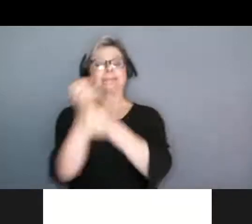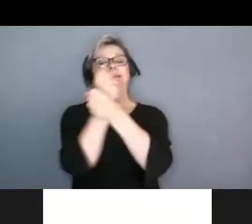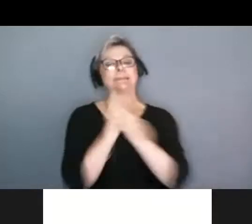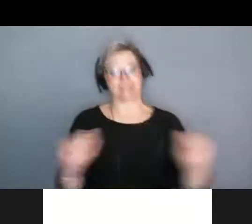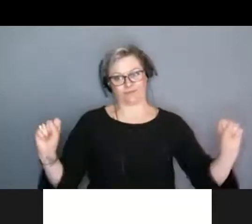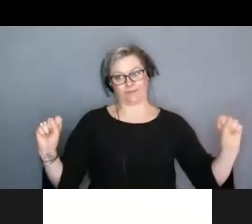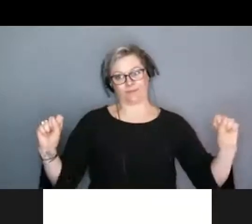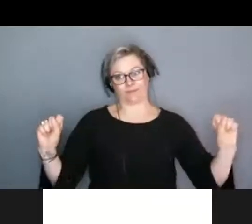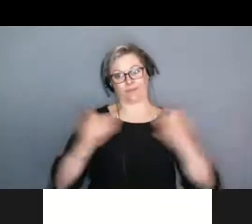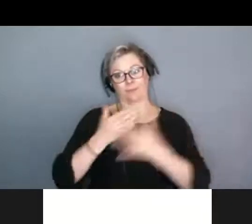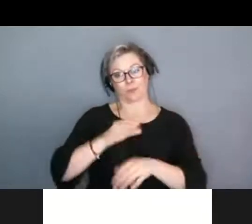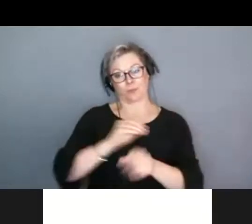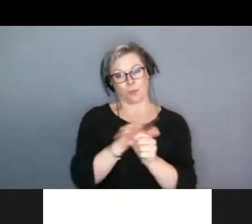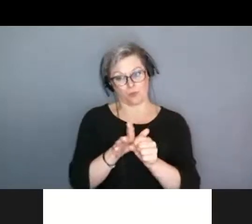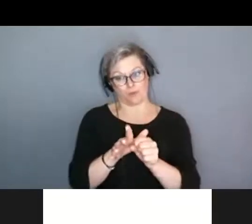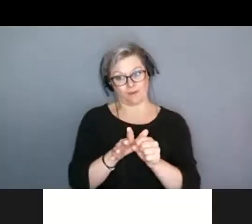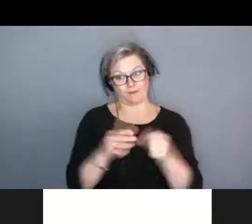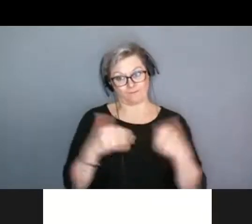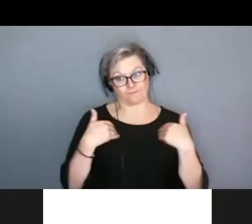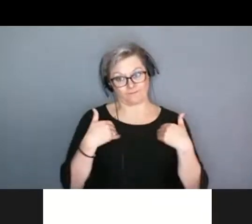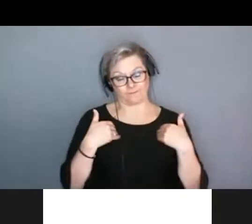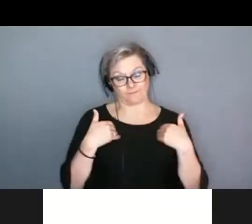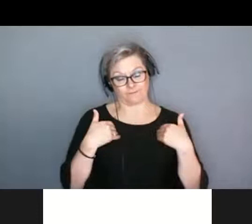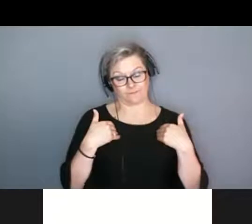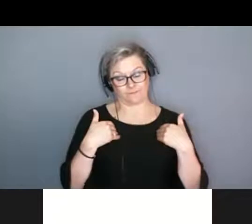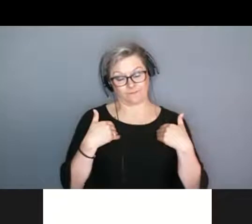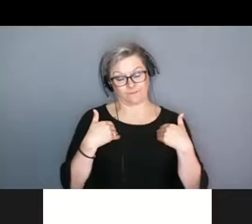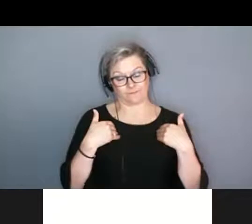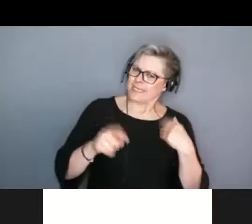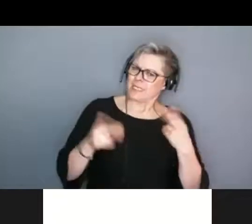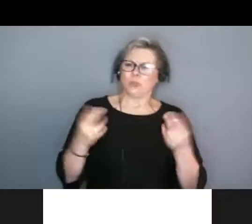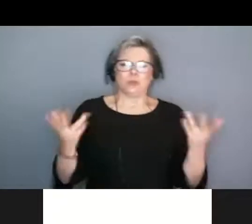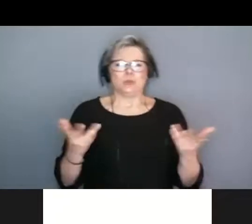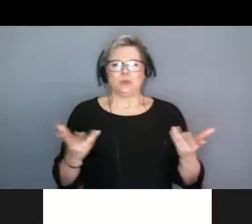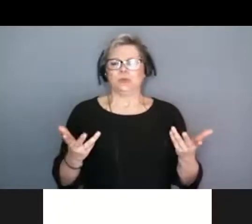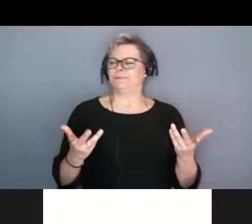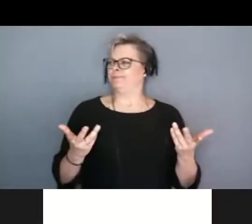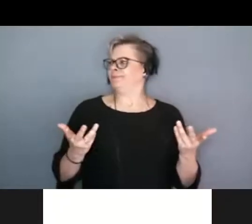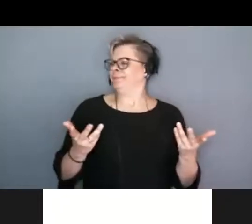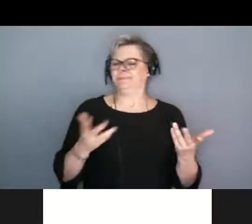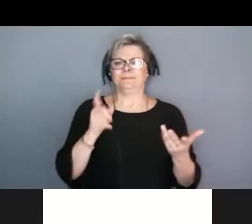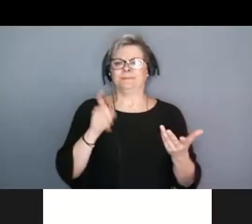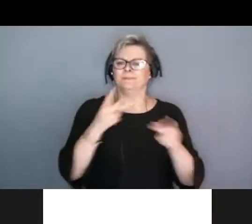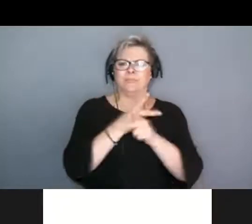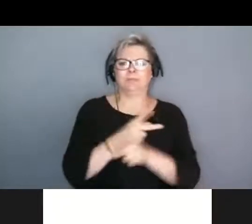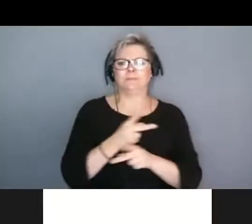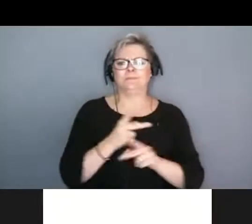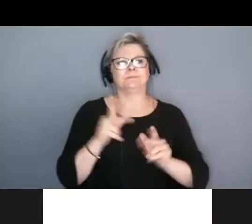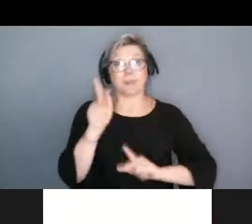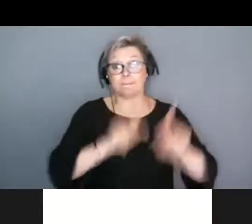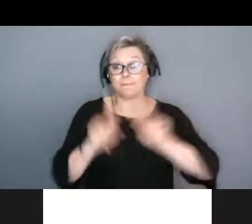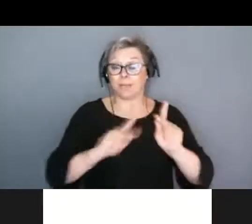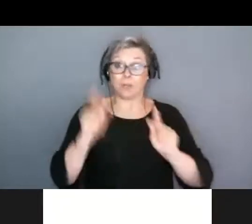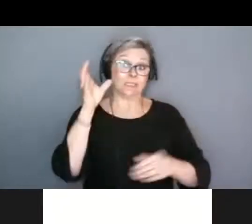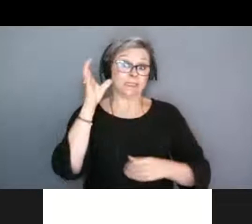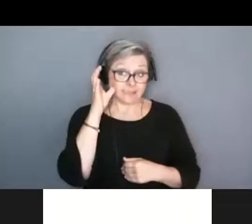this podcast. What we needed to do though was how do we take care of people that are listening